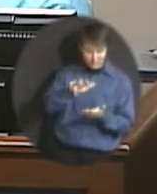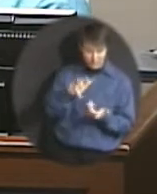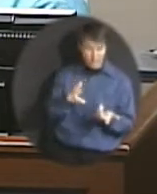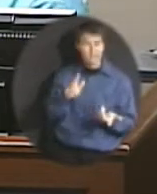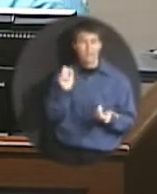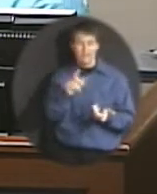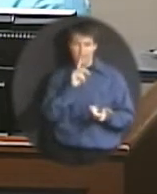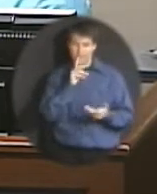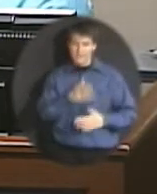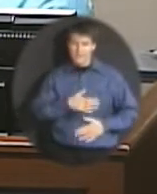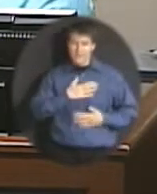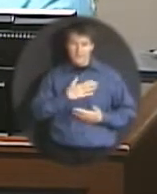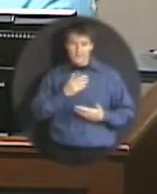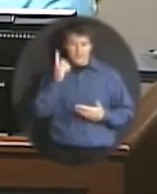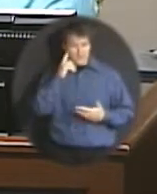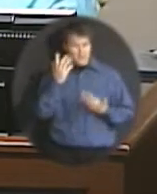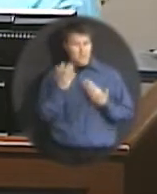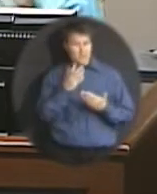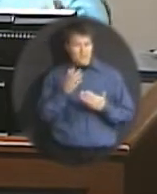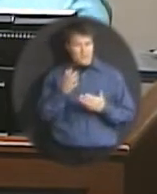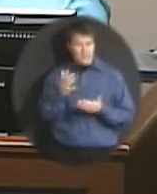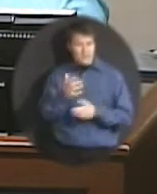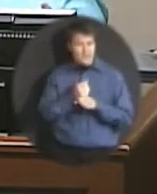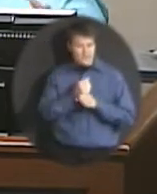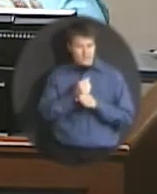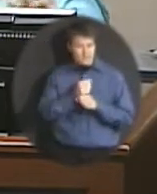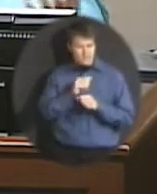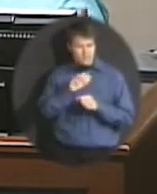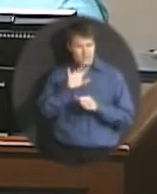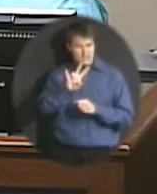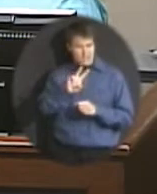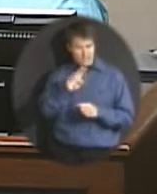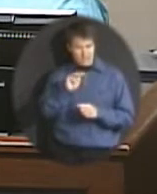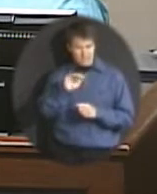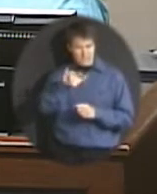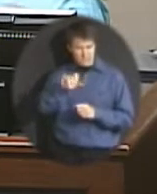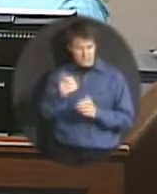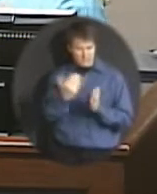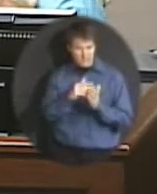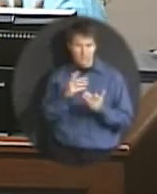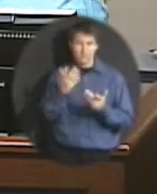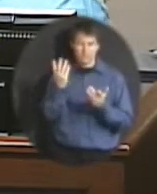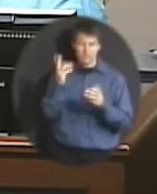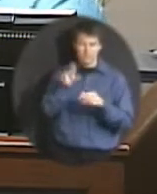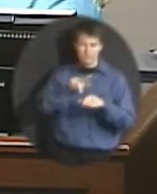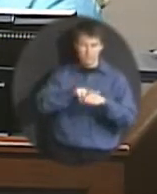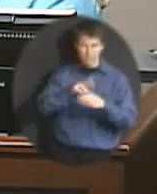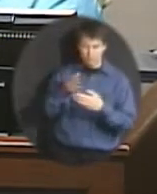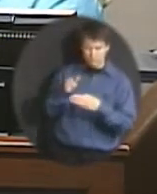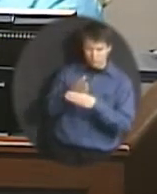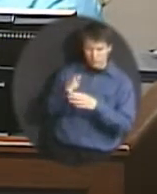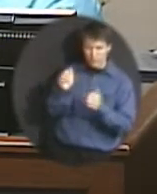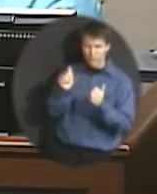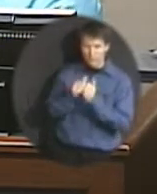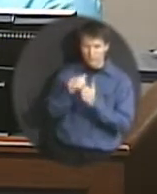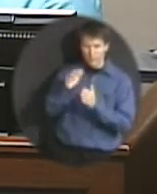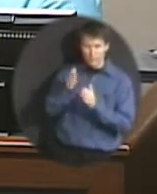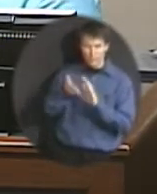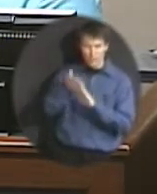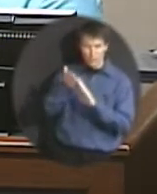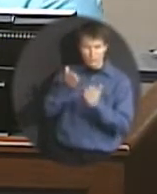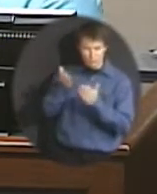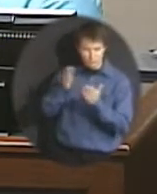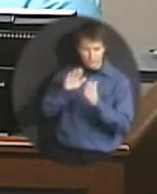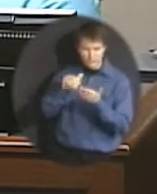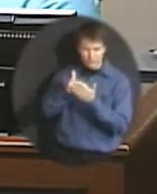the news that we might get another 7 mills. Of course, we share that with the Operations Service Center and all of the maintenance on the buildings, but it's